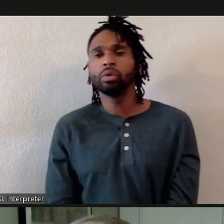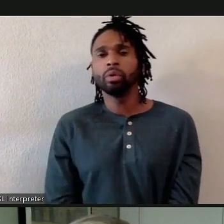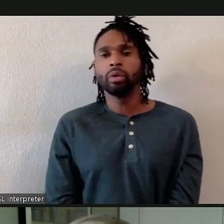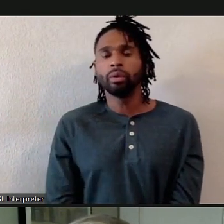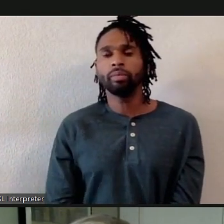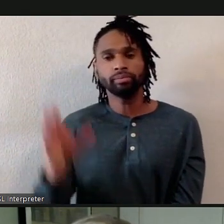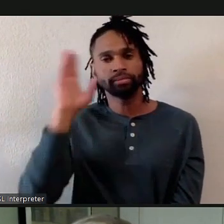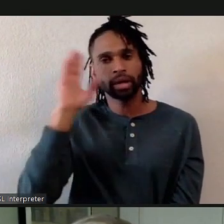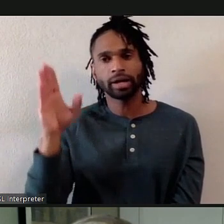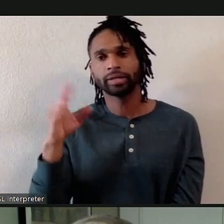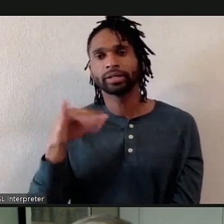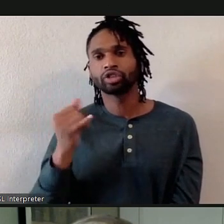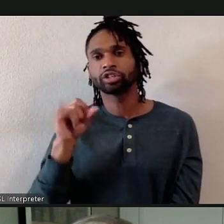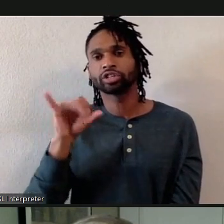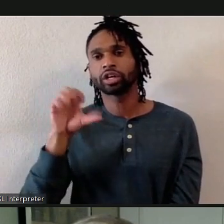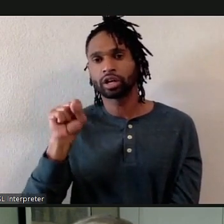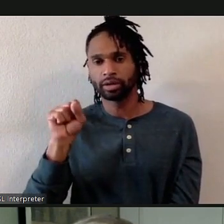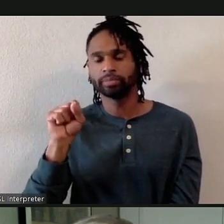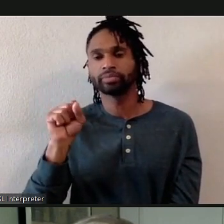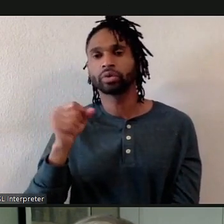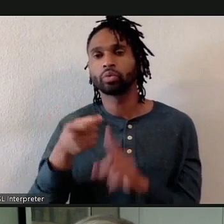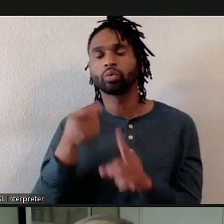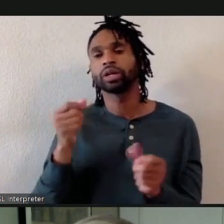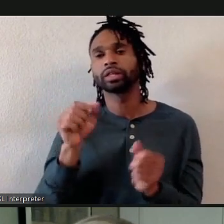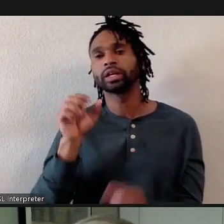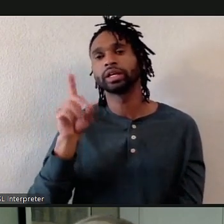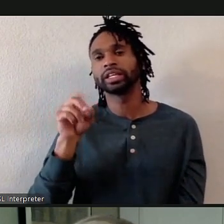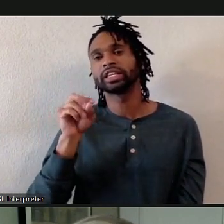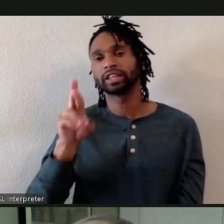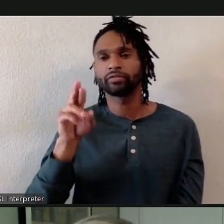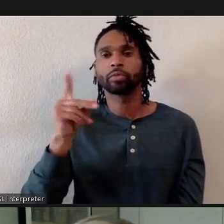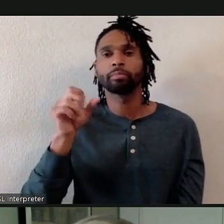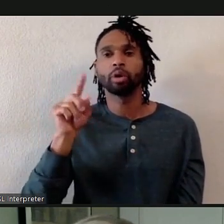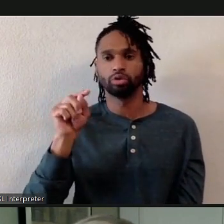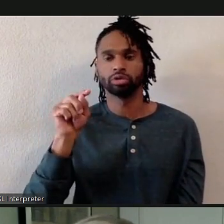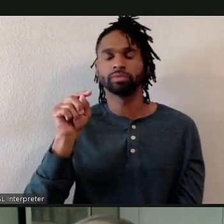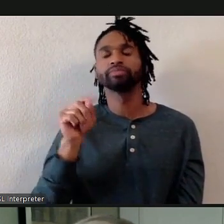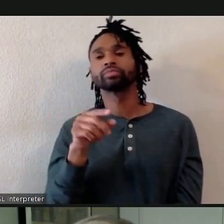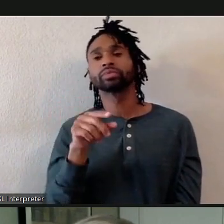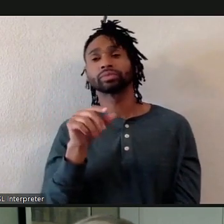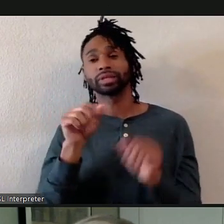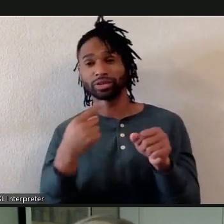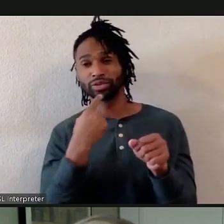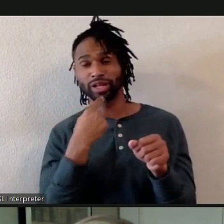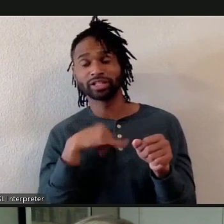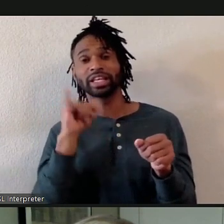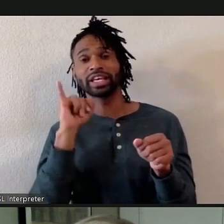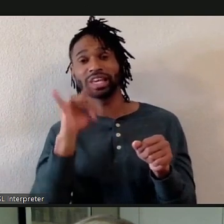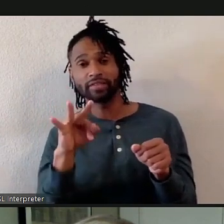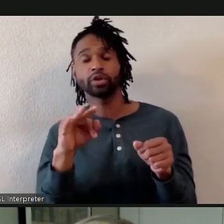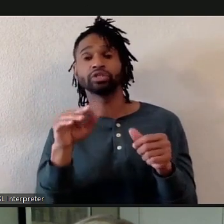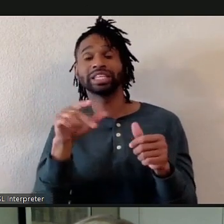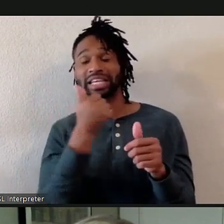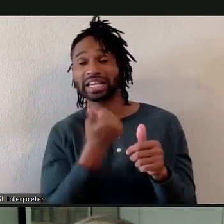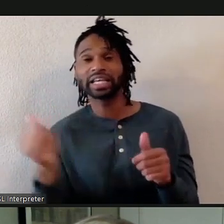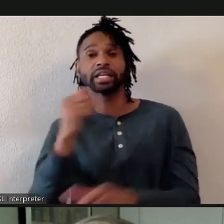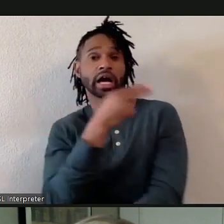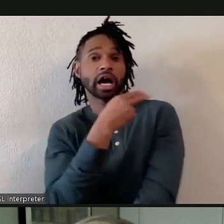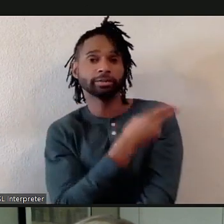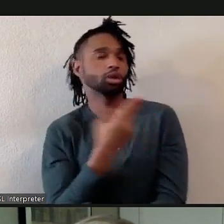Hi, it's Jessica Seaman with the Denver Post. Can you tell us if there are any hospitals that are